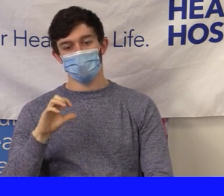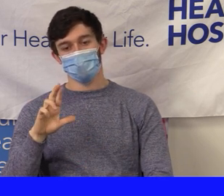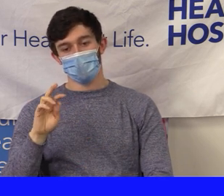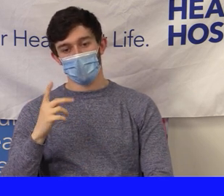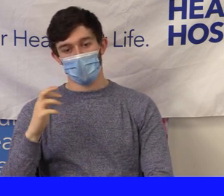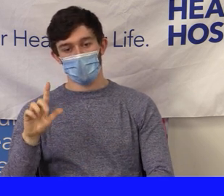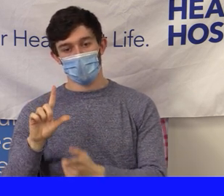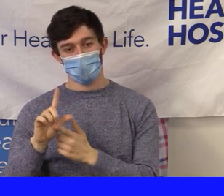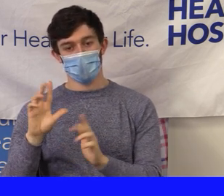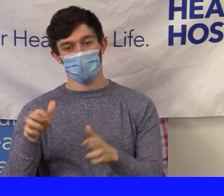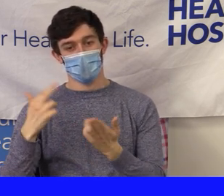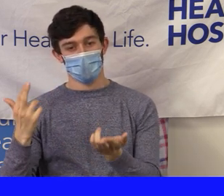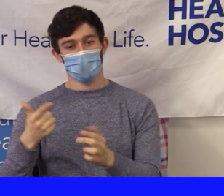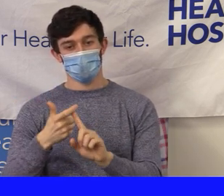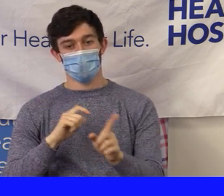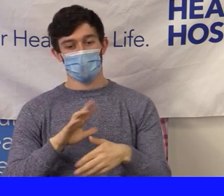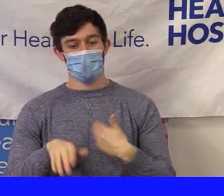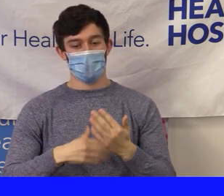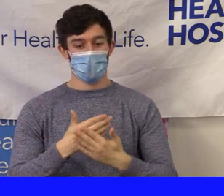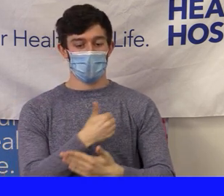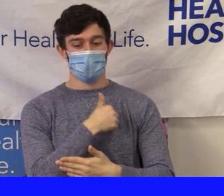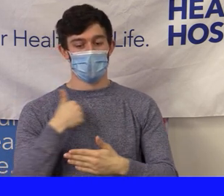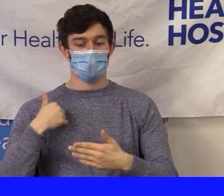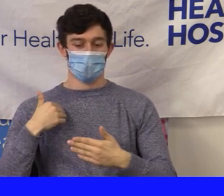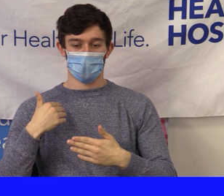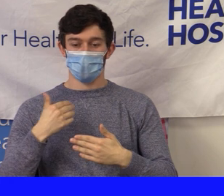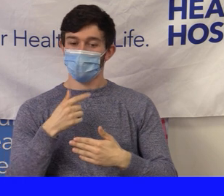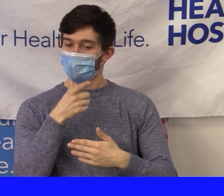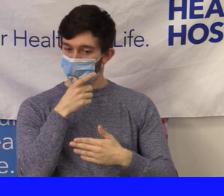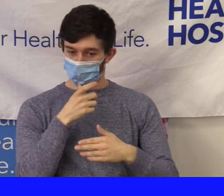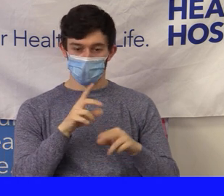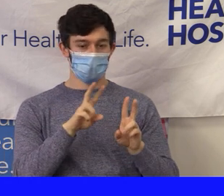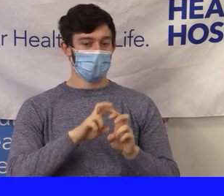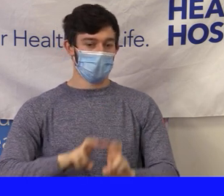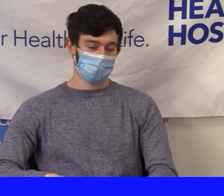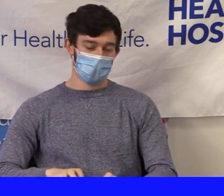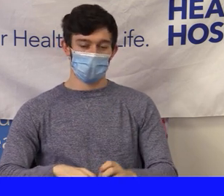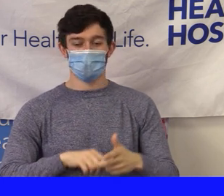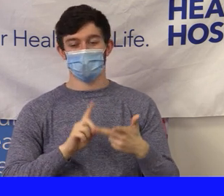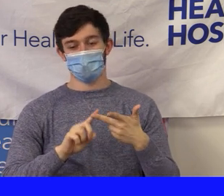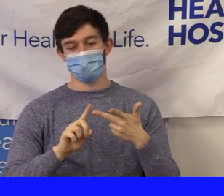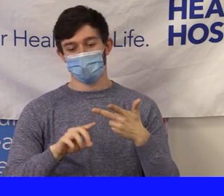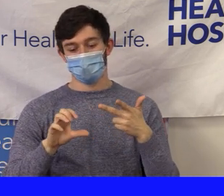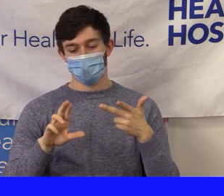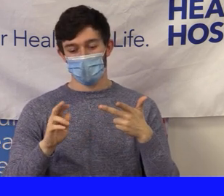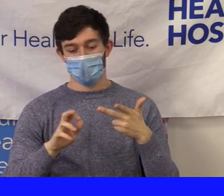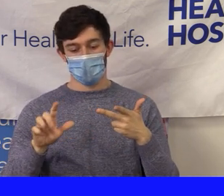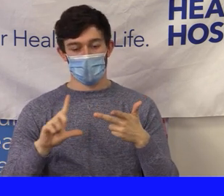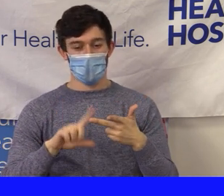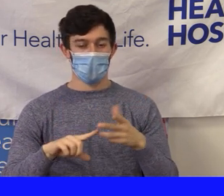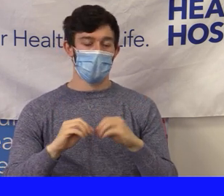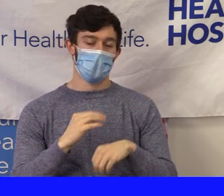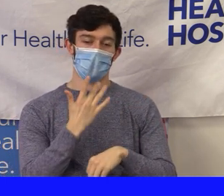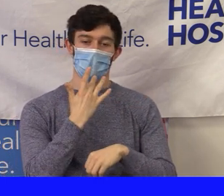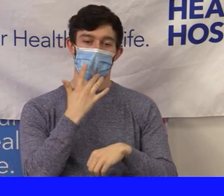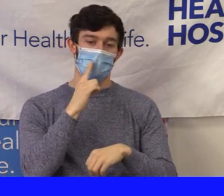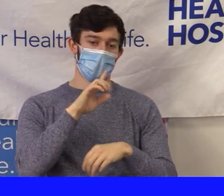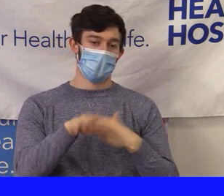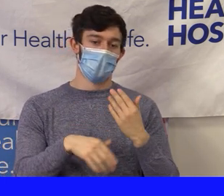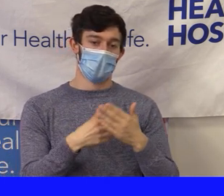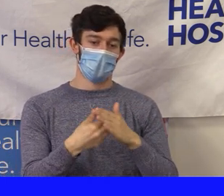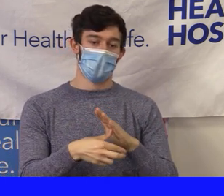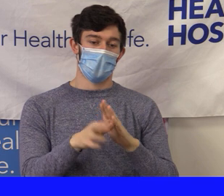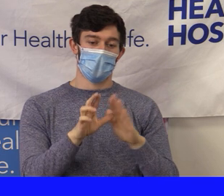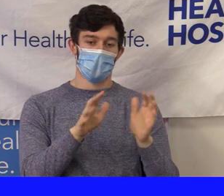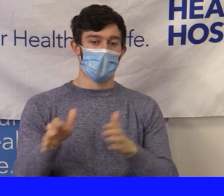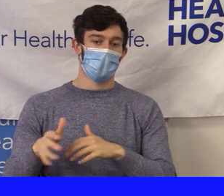vendor of choice by all members, evaluated more favorably in each of the review categories. And